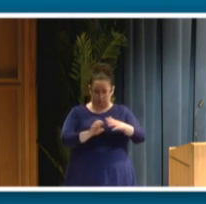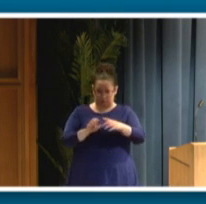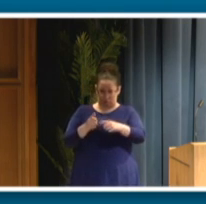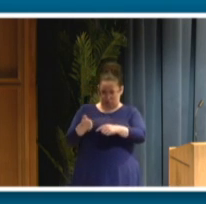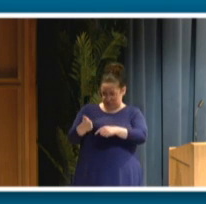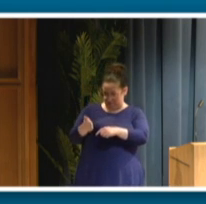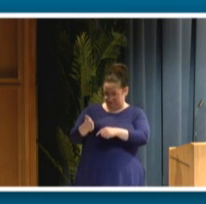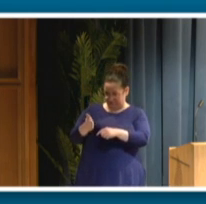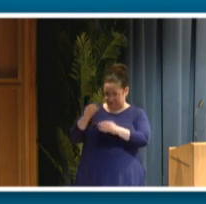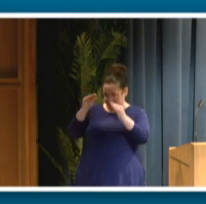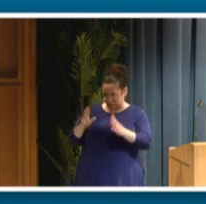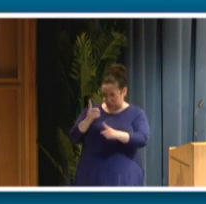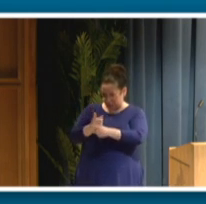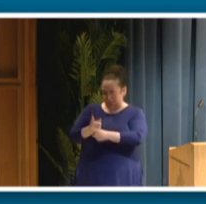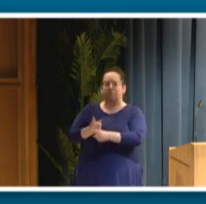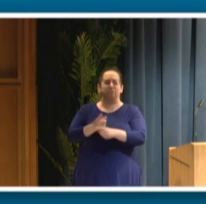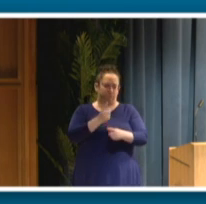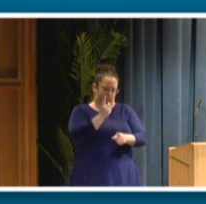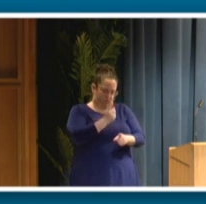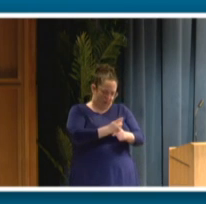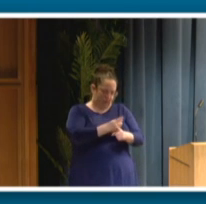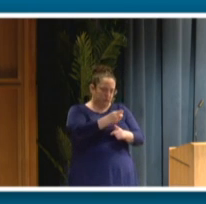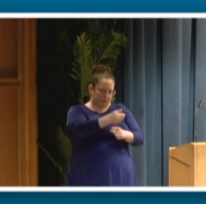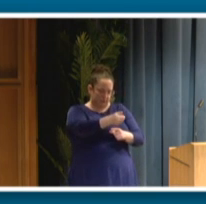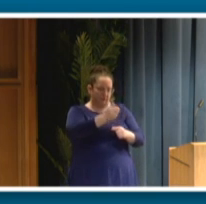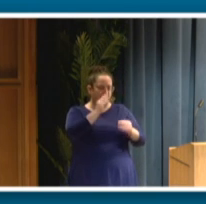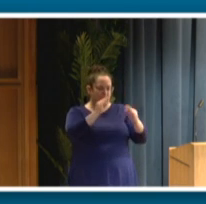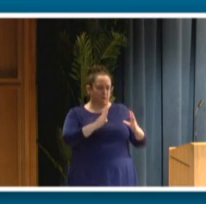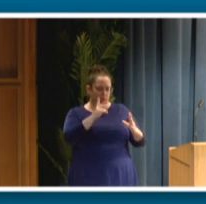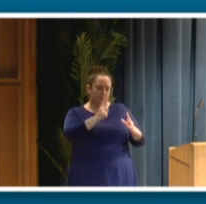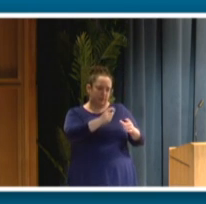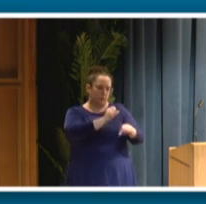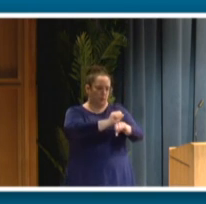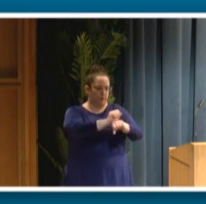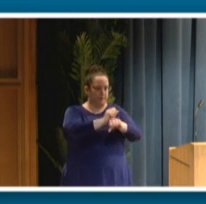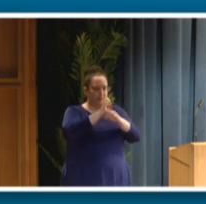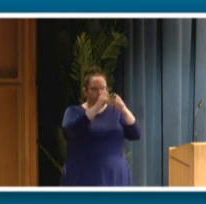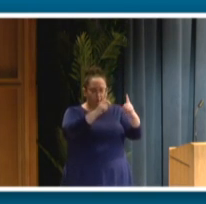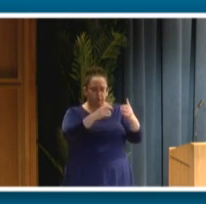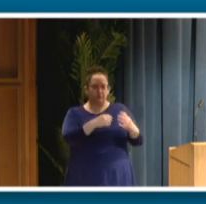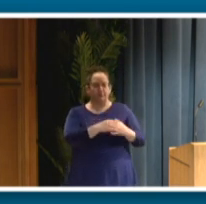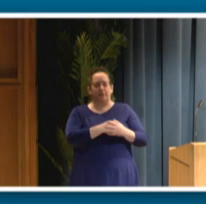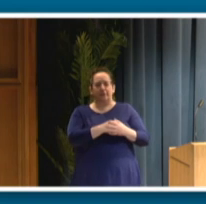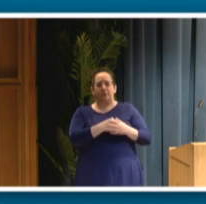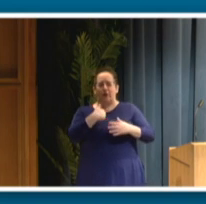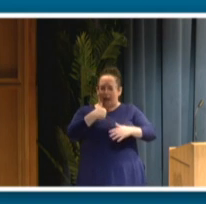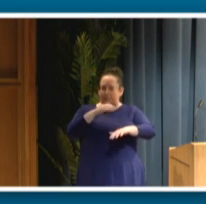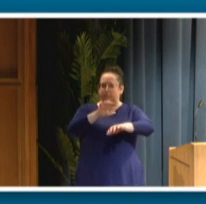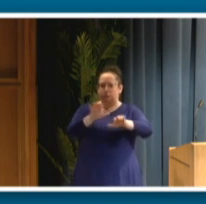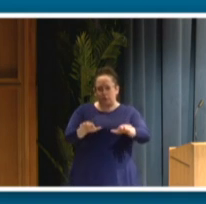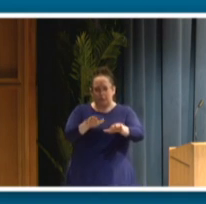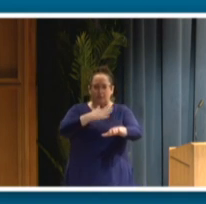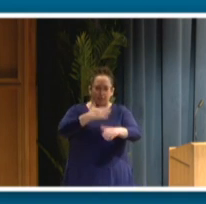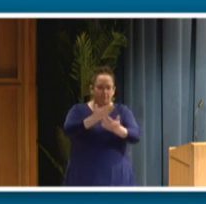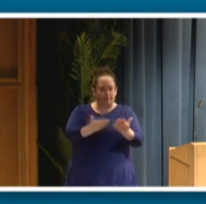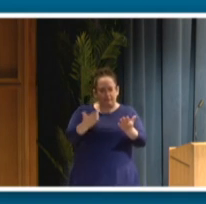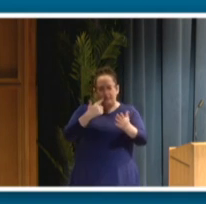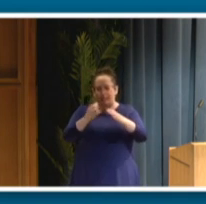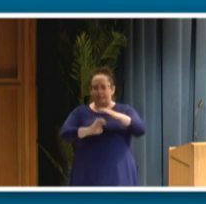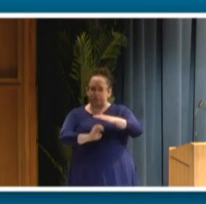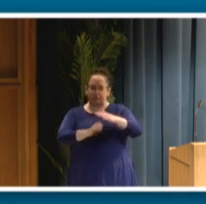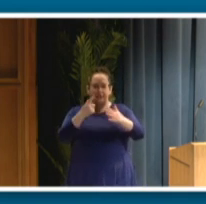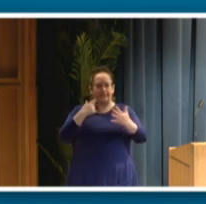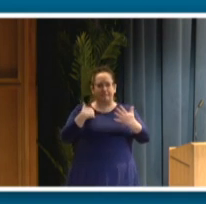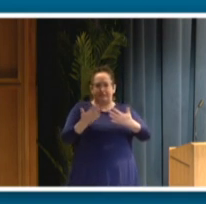My mom, her second career, yeah, she worked in education. Okay. So like, I'm doing my thing, and at the elementary, they're like, he's too bored,